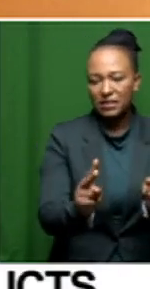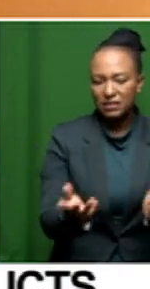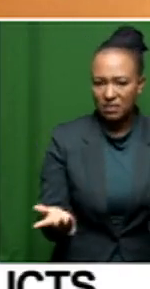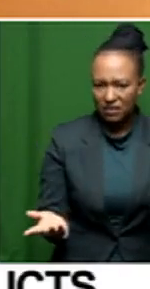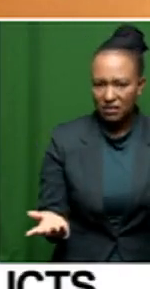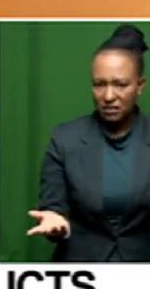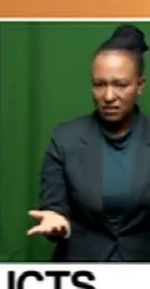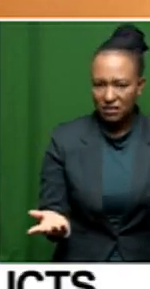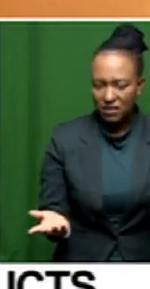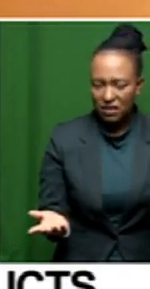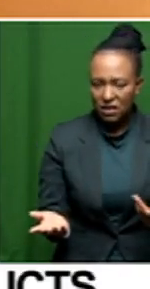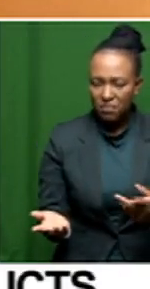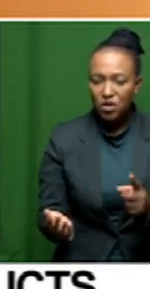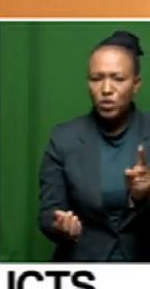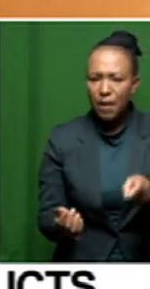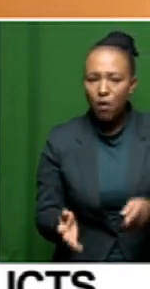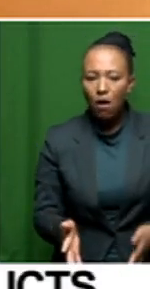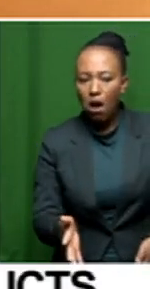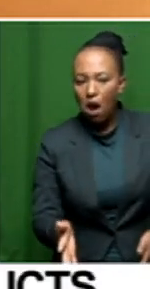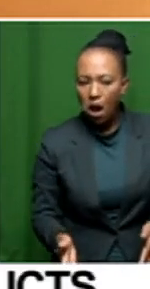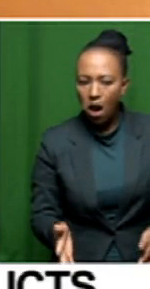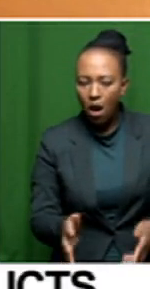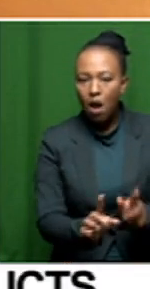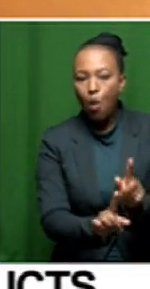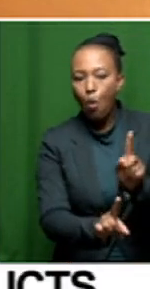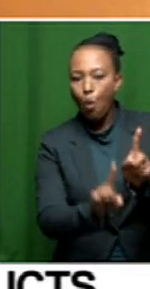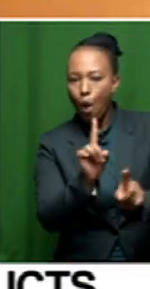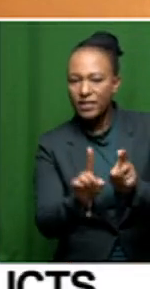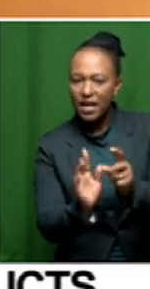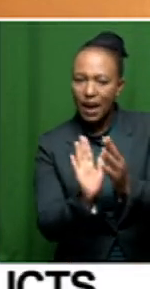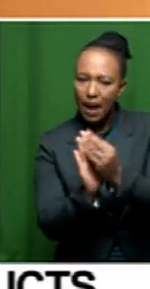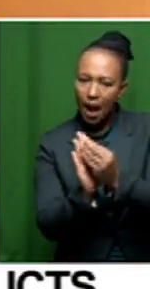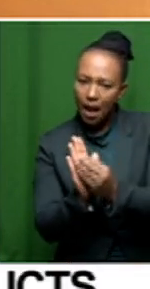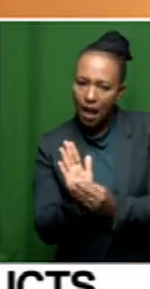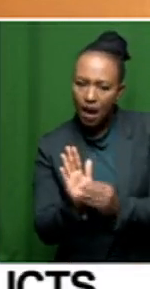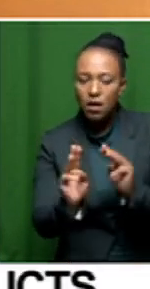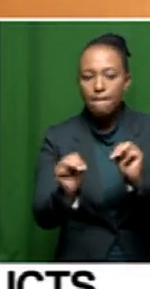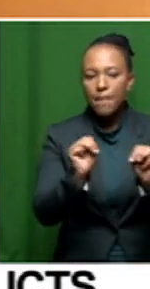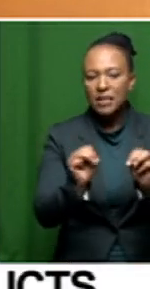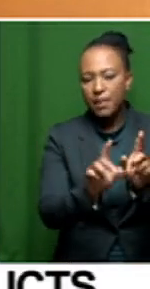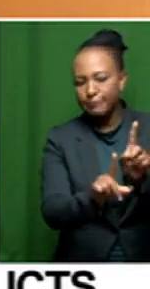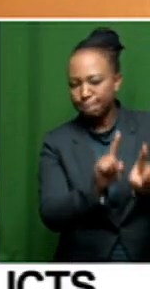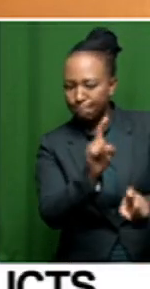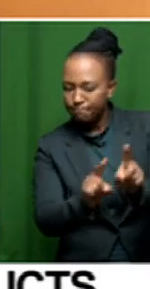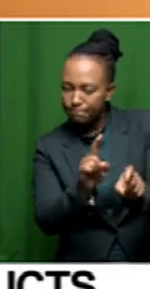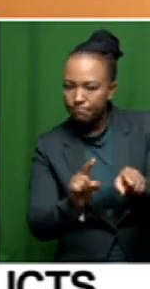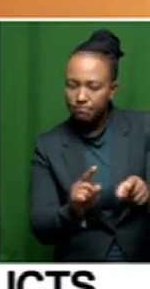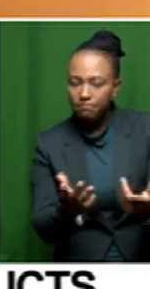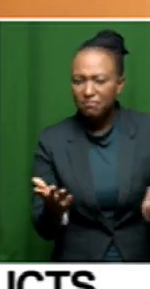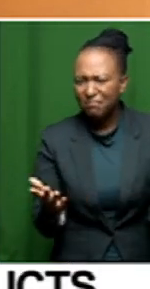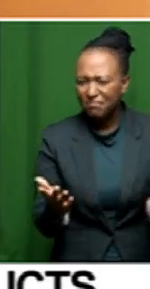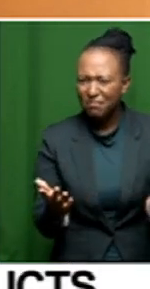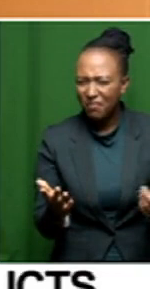you have gone in there with questions to ask of the management of that particular facility as